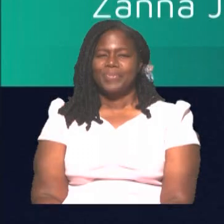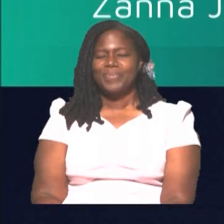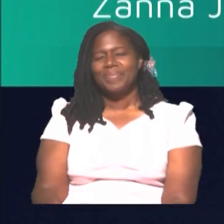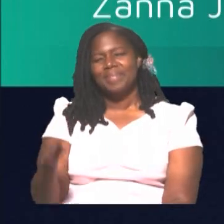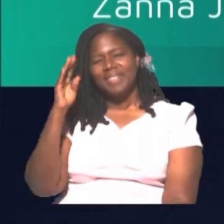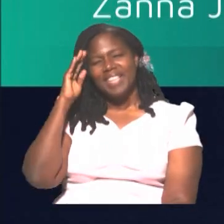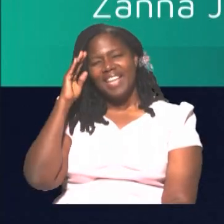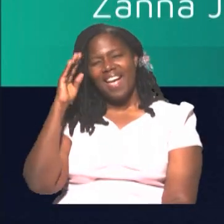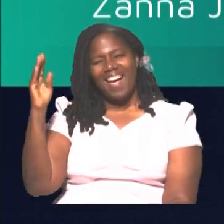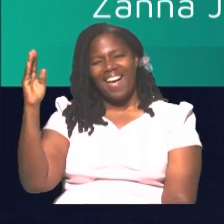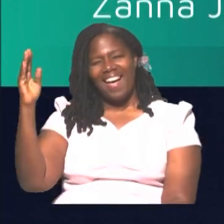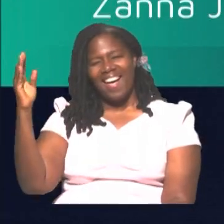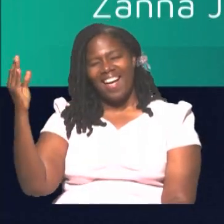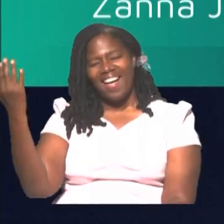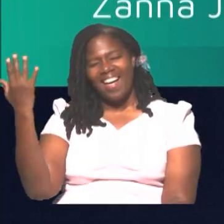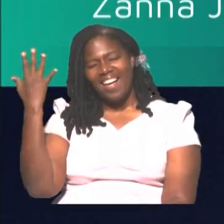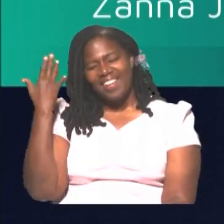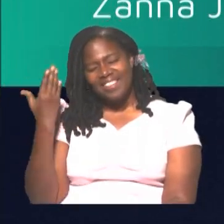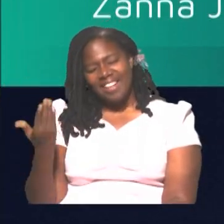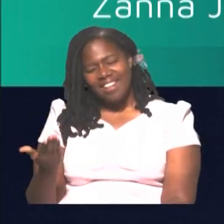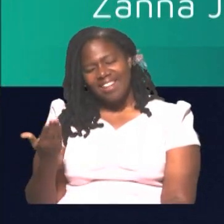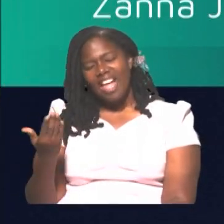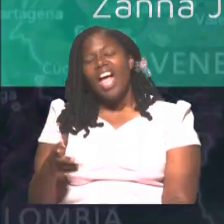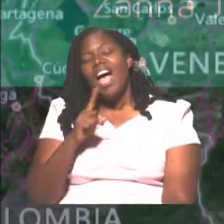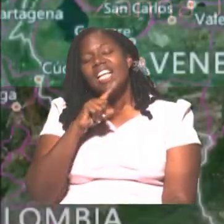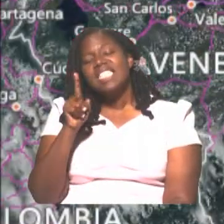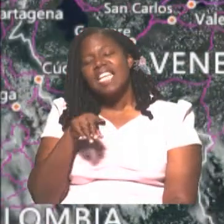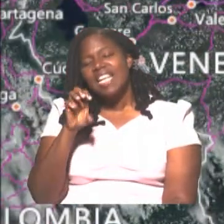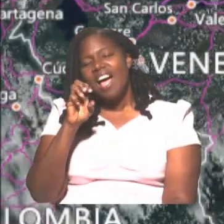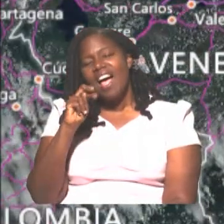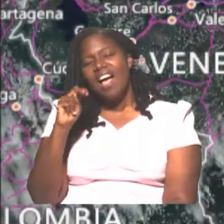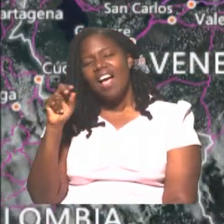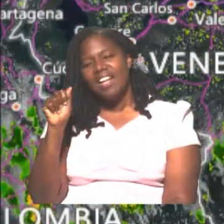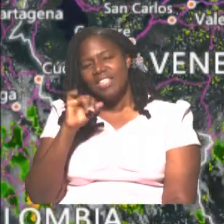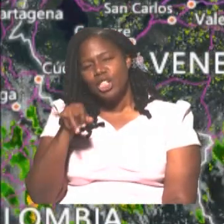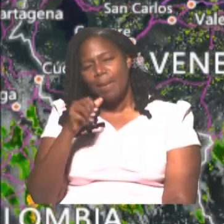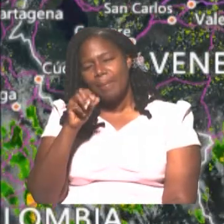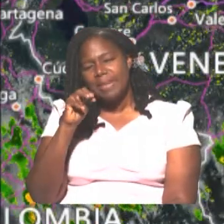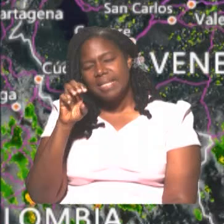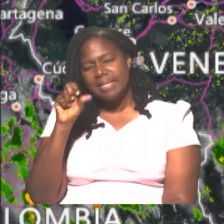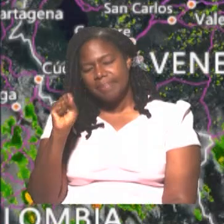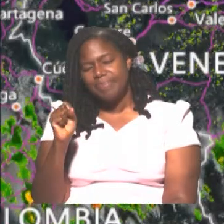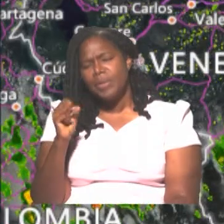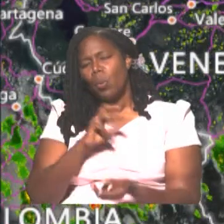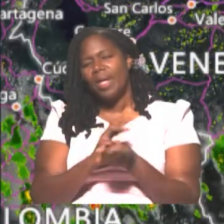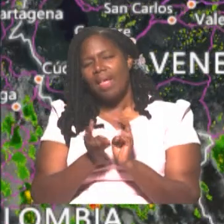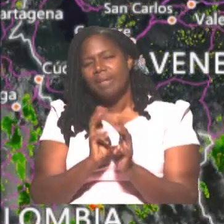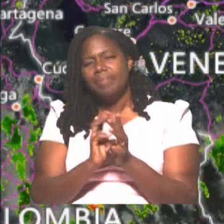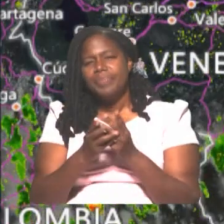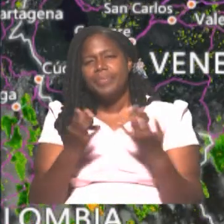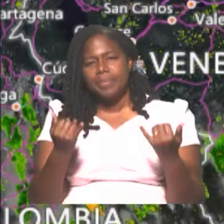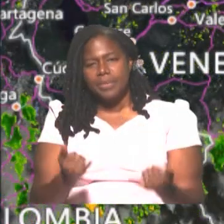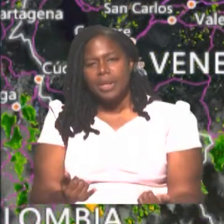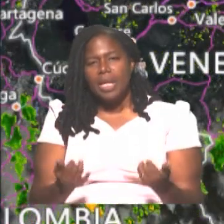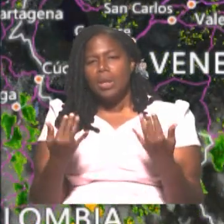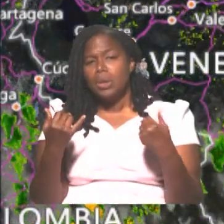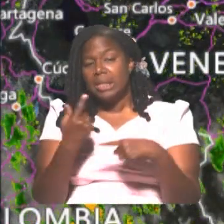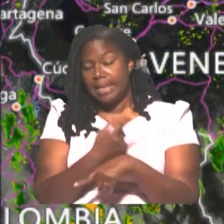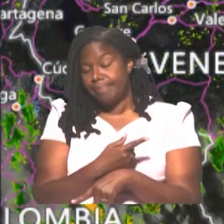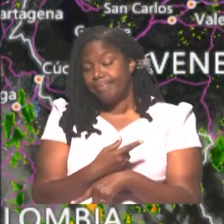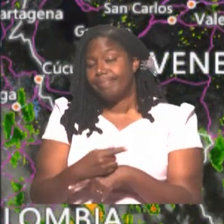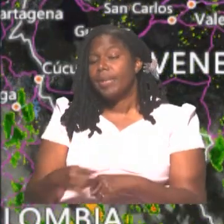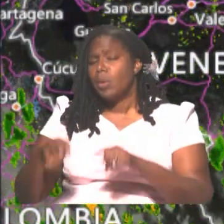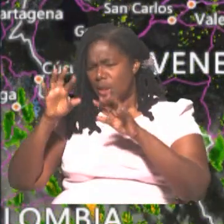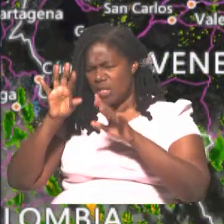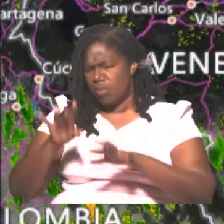Hello there, I'm Zena James with your weather forecast. Now today, as expected, that plume of moisture started bringing in